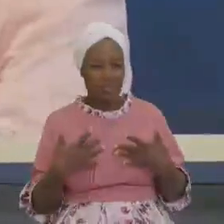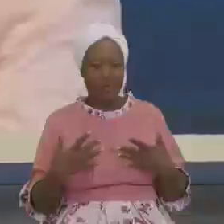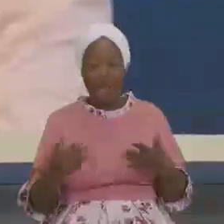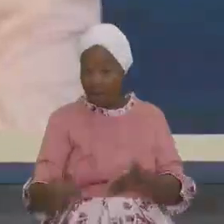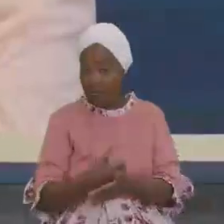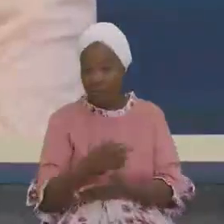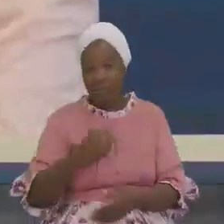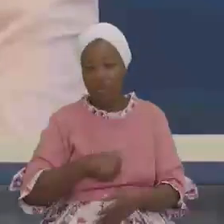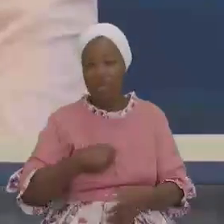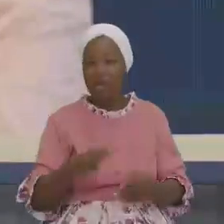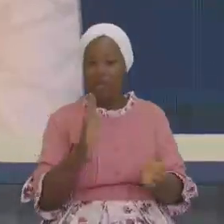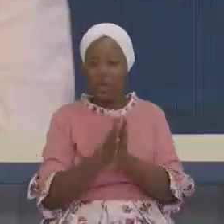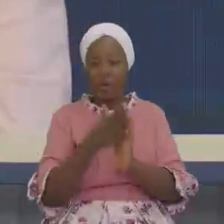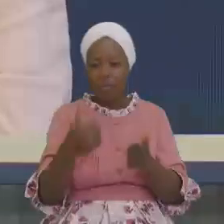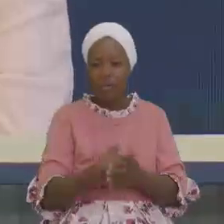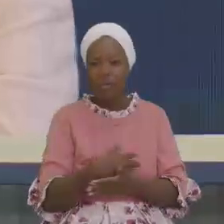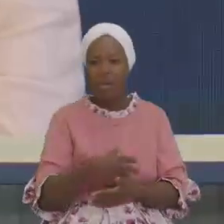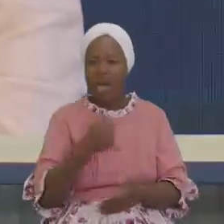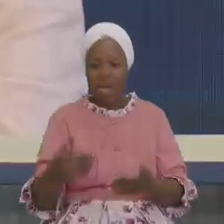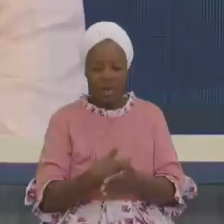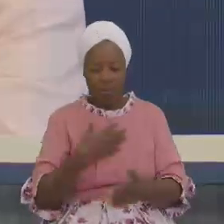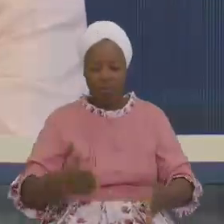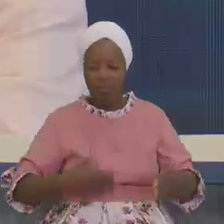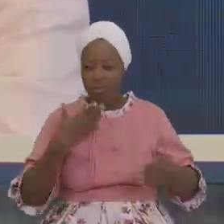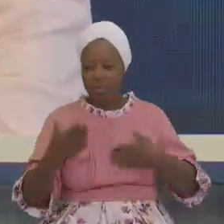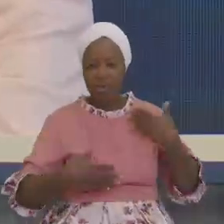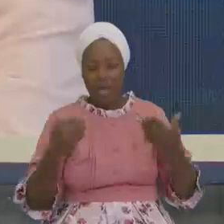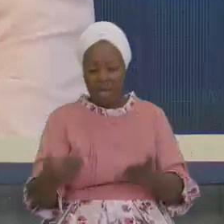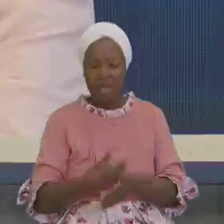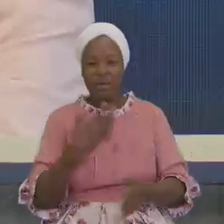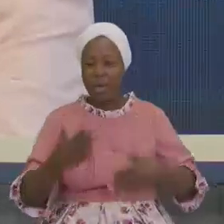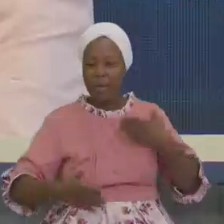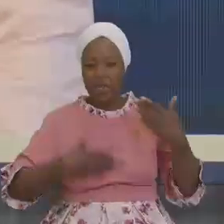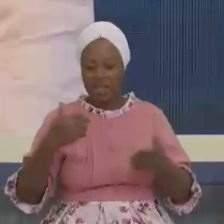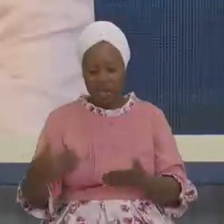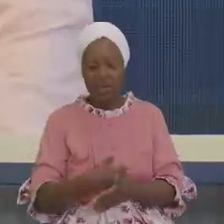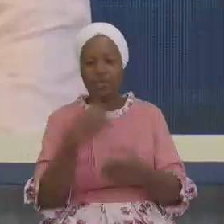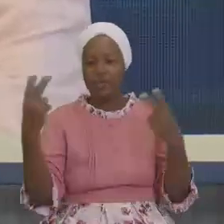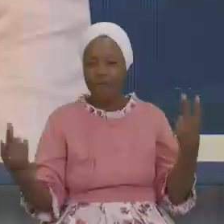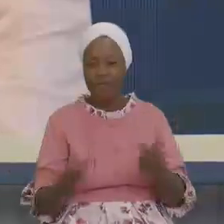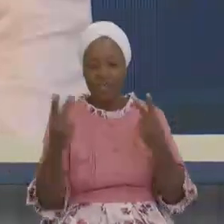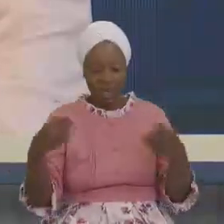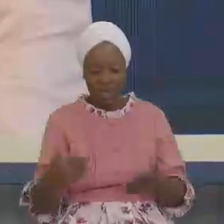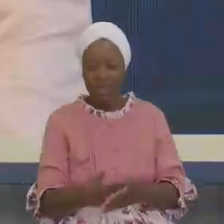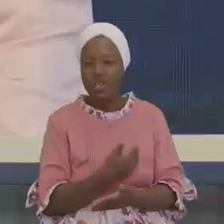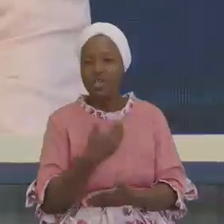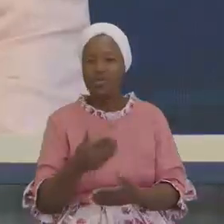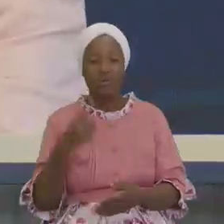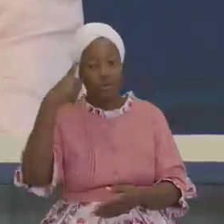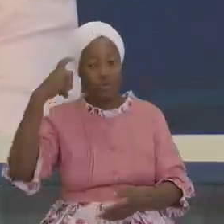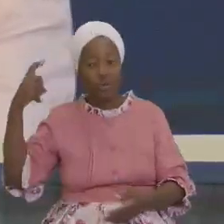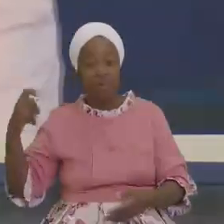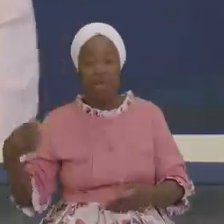joy, a new happiness, a new victory, a new dream, a